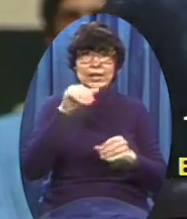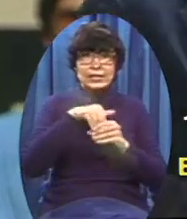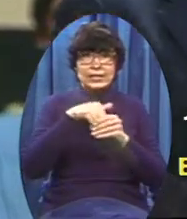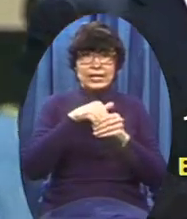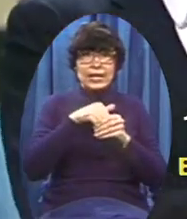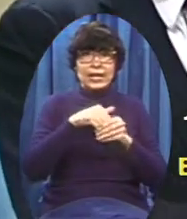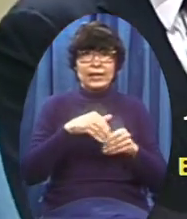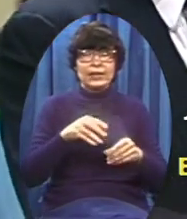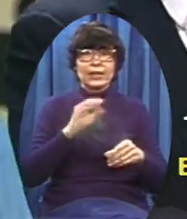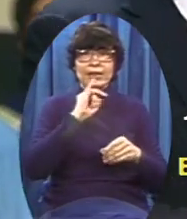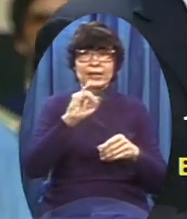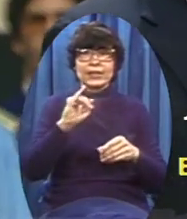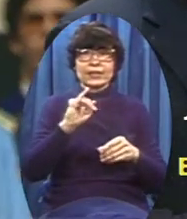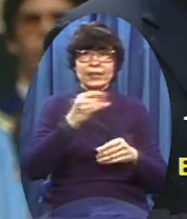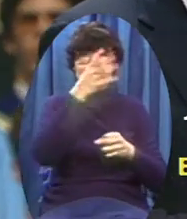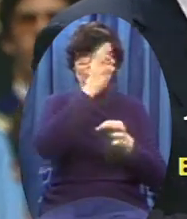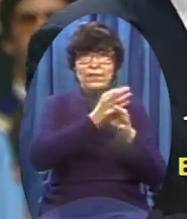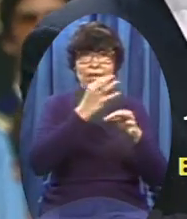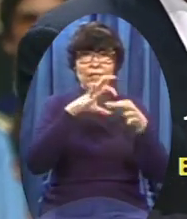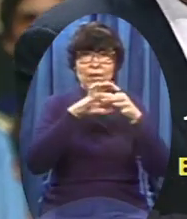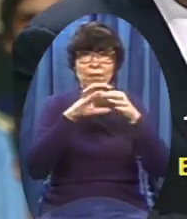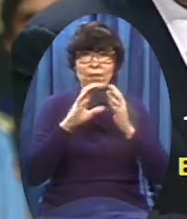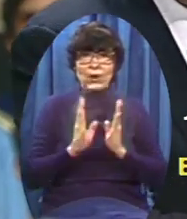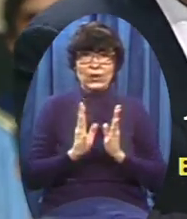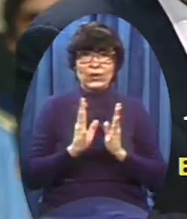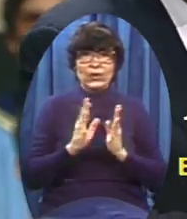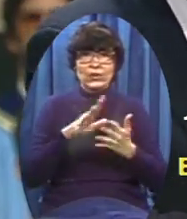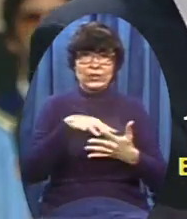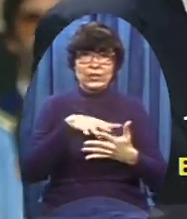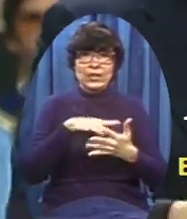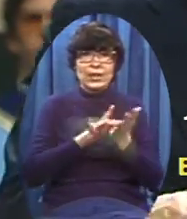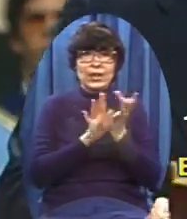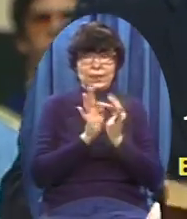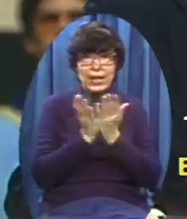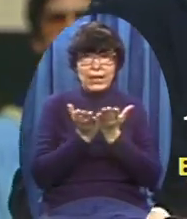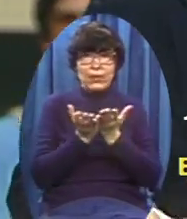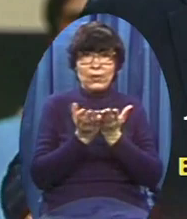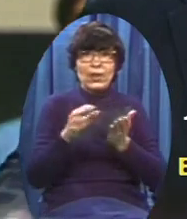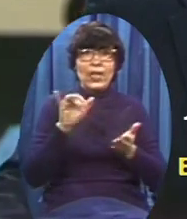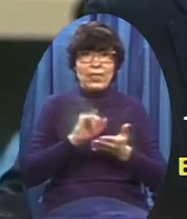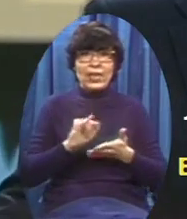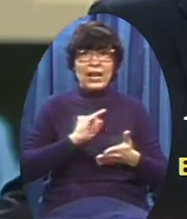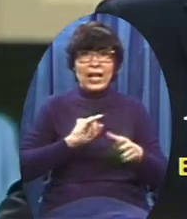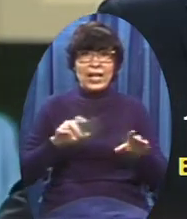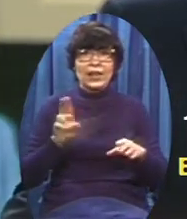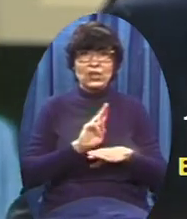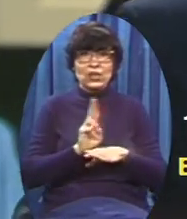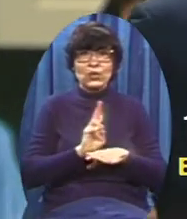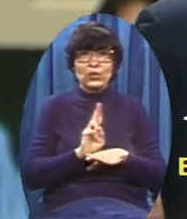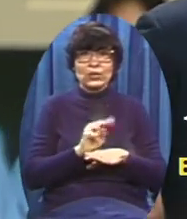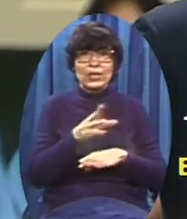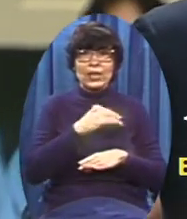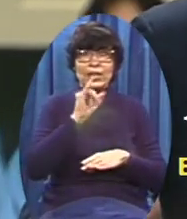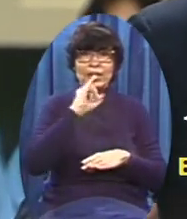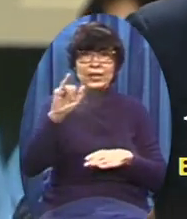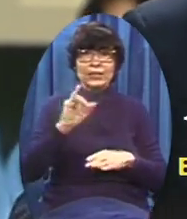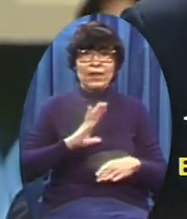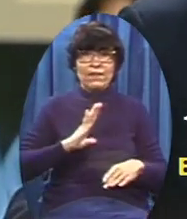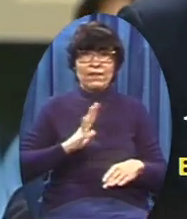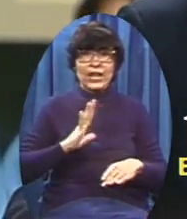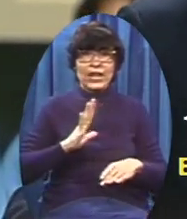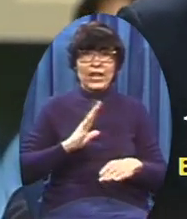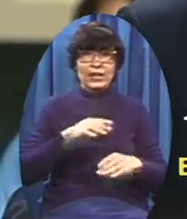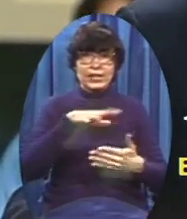this Faith Partner study Bible that I preach from and that I think is one of the fine study Bibles that we have in the land today.